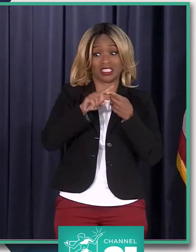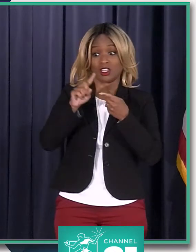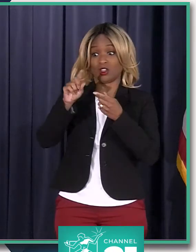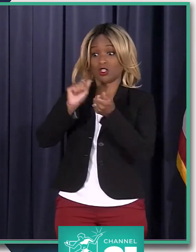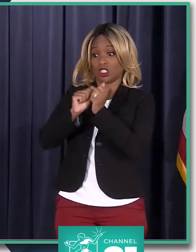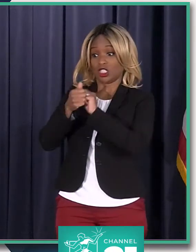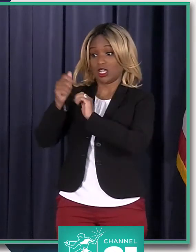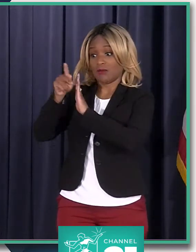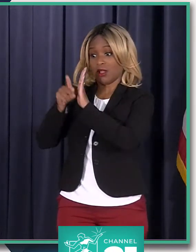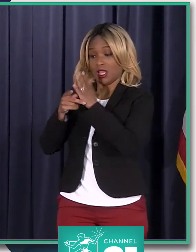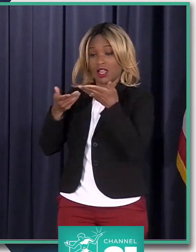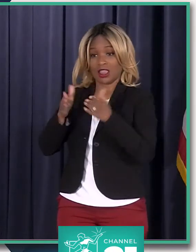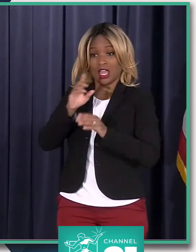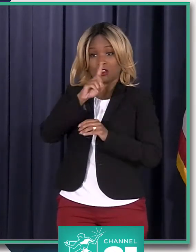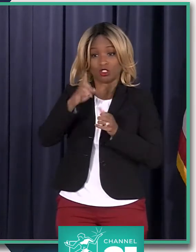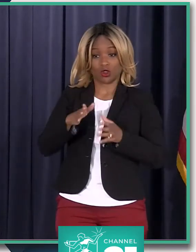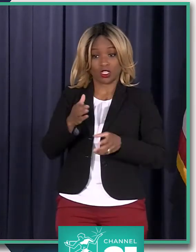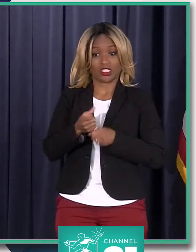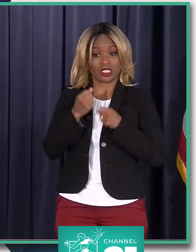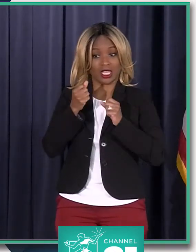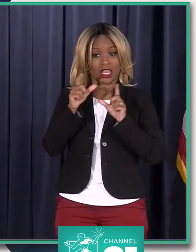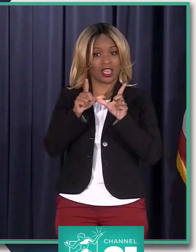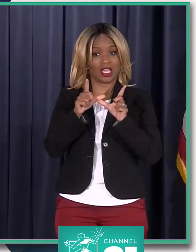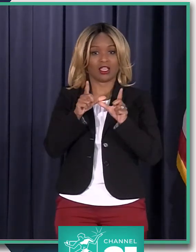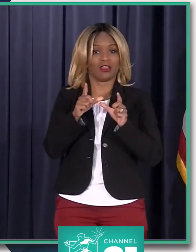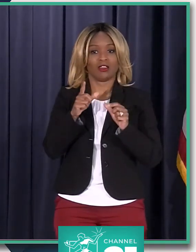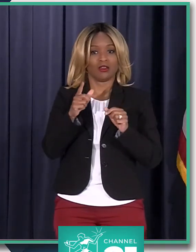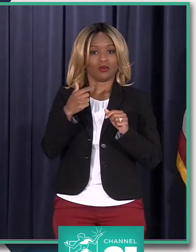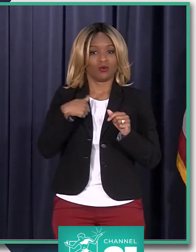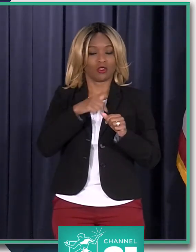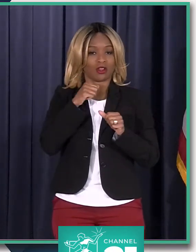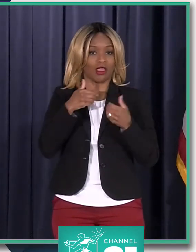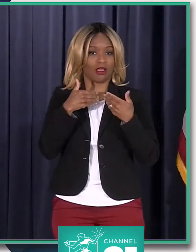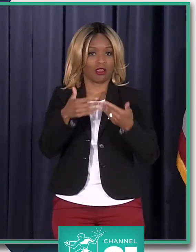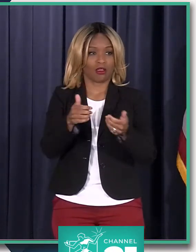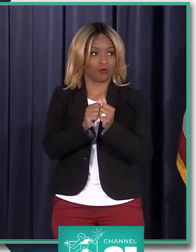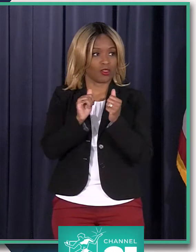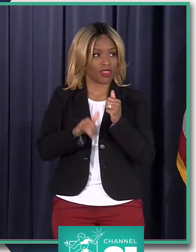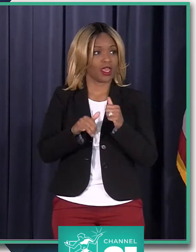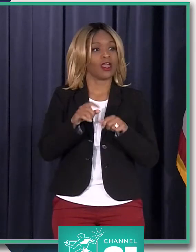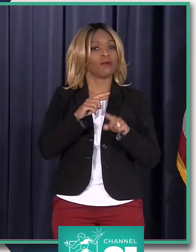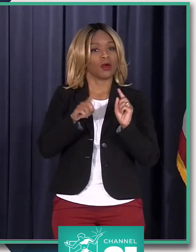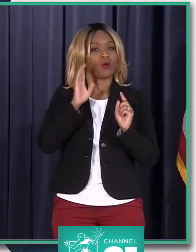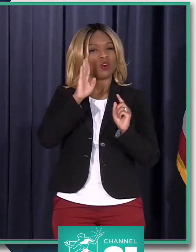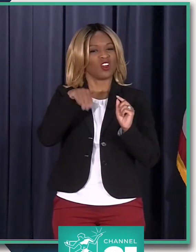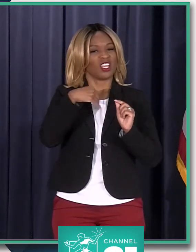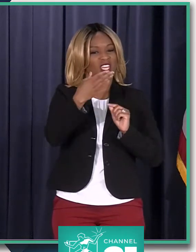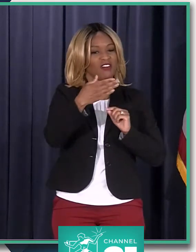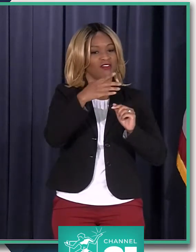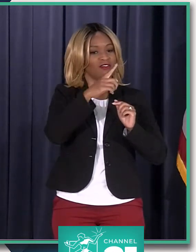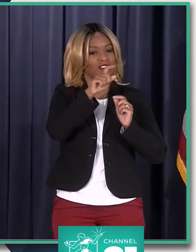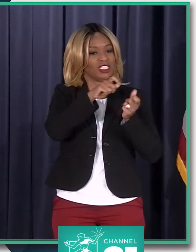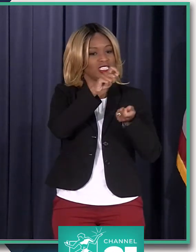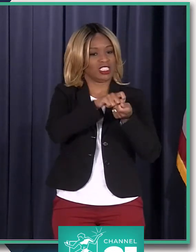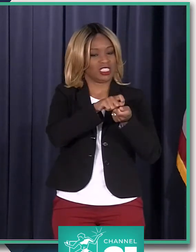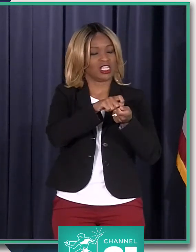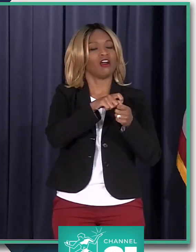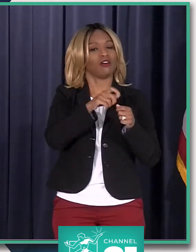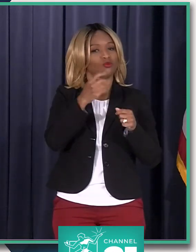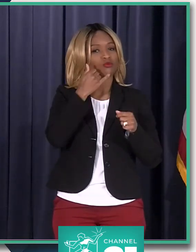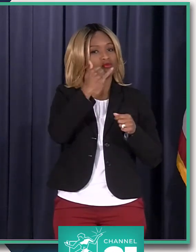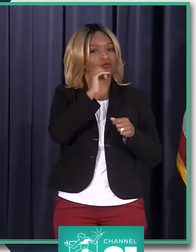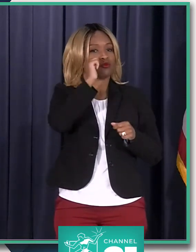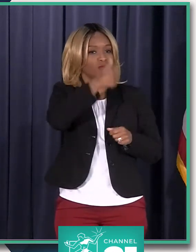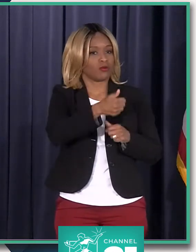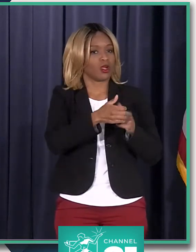allows Detroiters to get licenses too, we're not going to go along with it. So, but we will get you the details. We've got your name and number. We'll get you the details